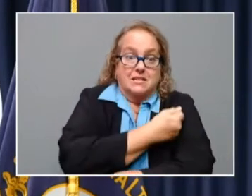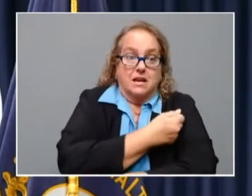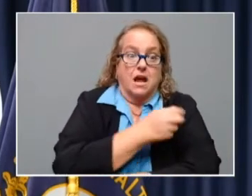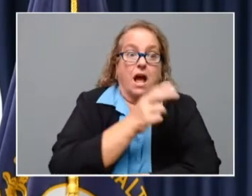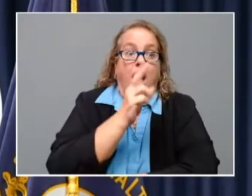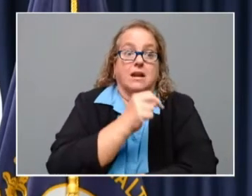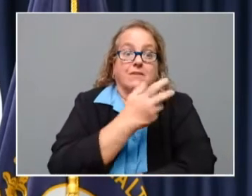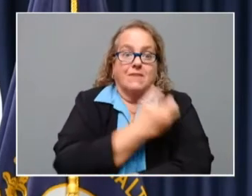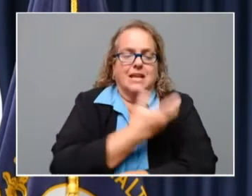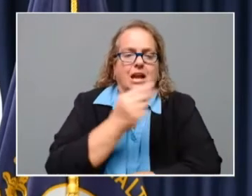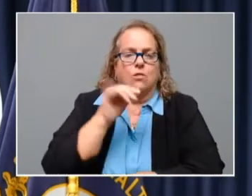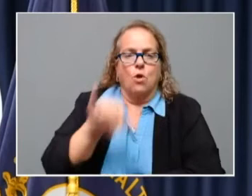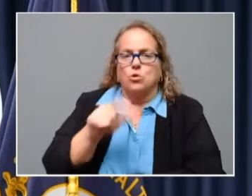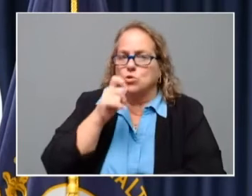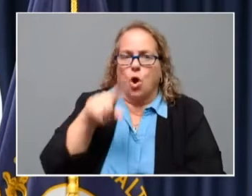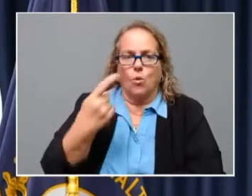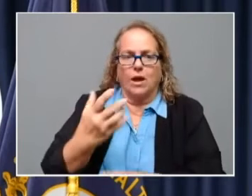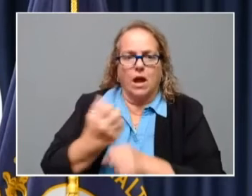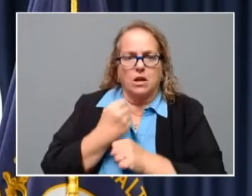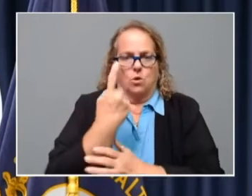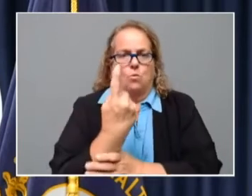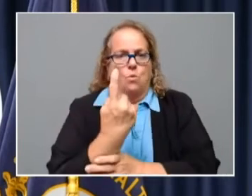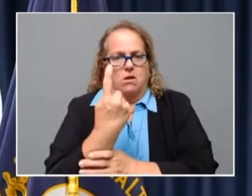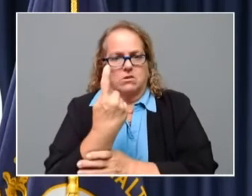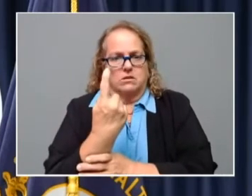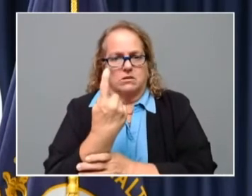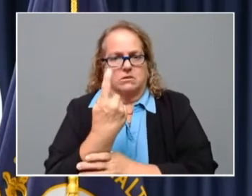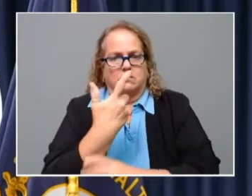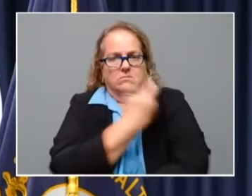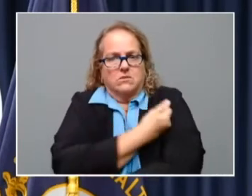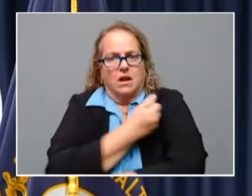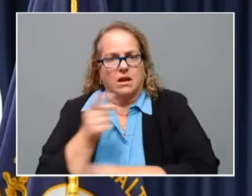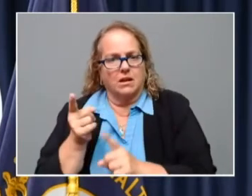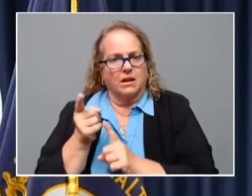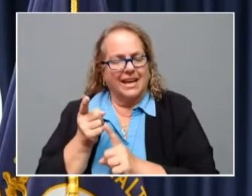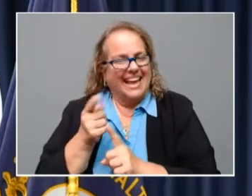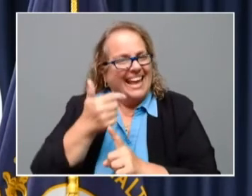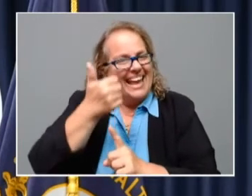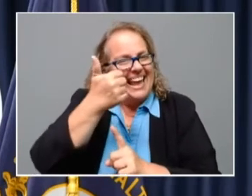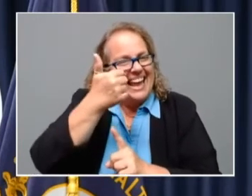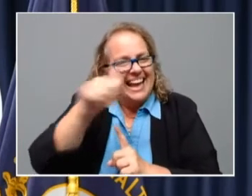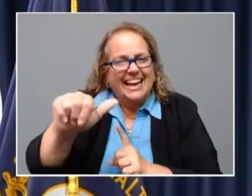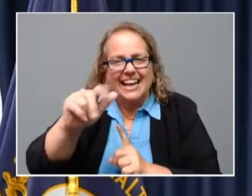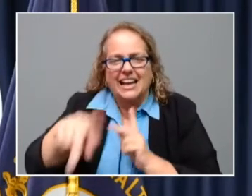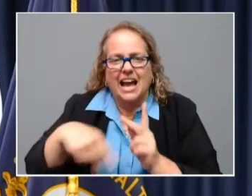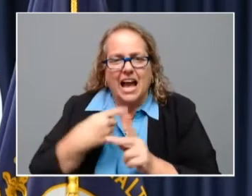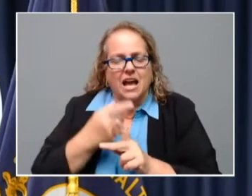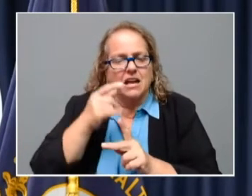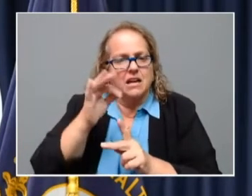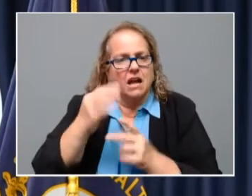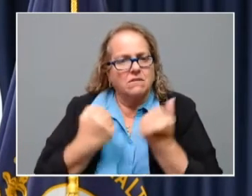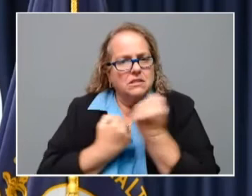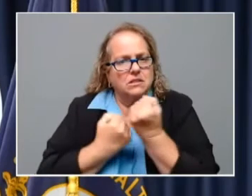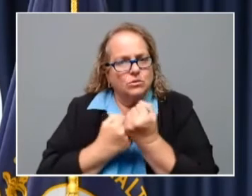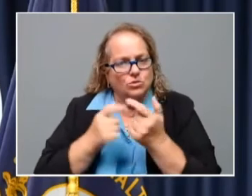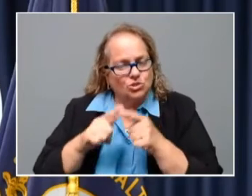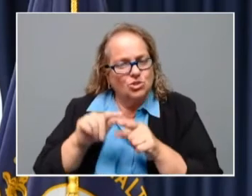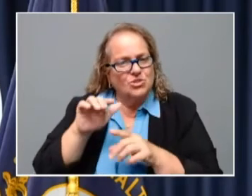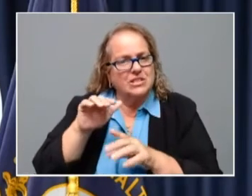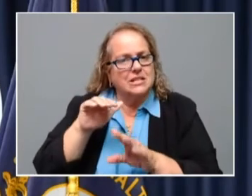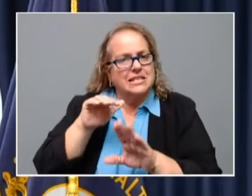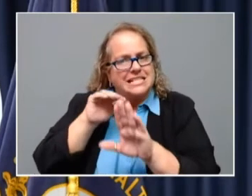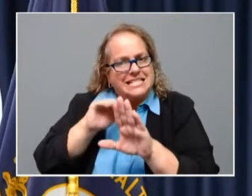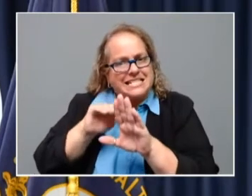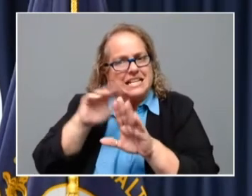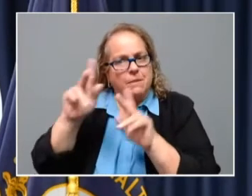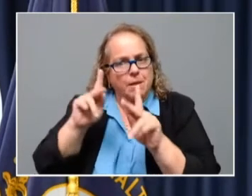only gotten 1 dose. Are there any campaign plans to reach the people who have only gotten that 1st dose and need their 2nd?